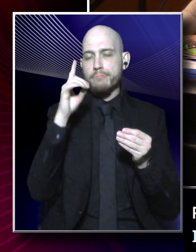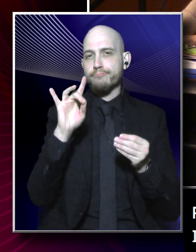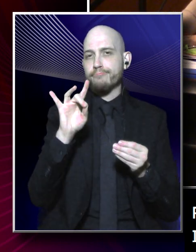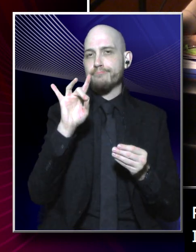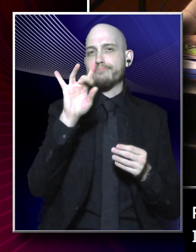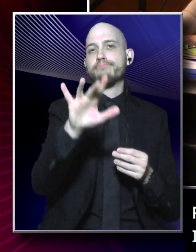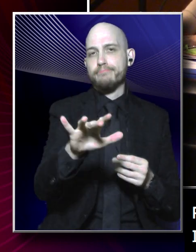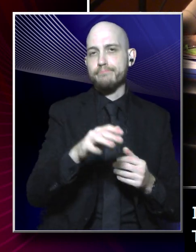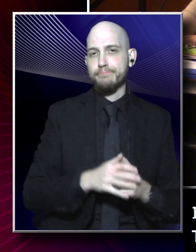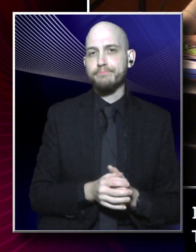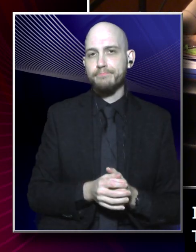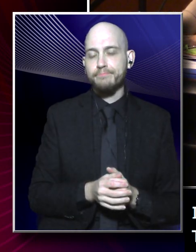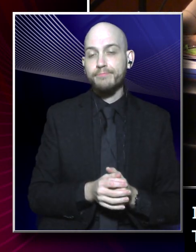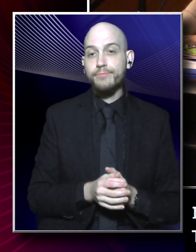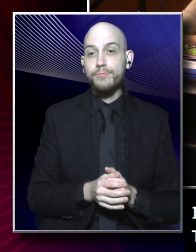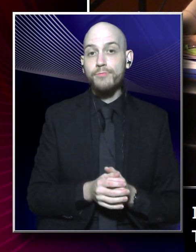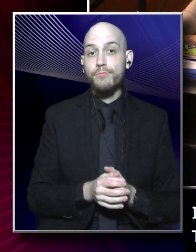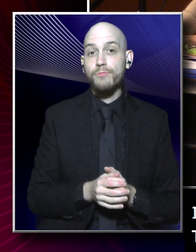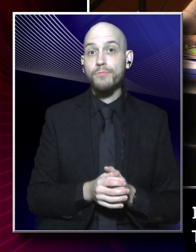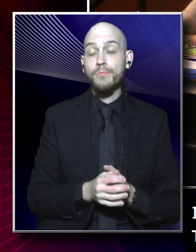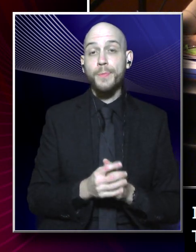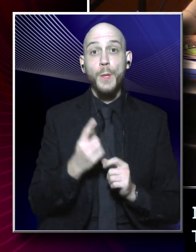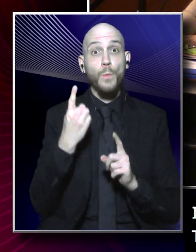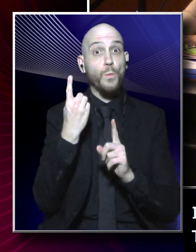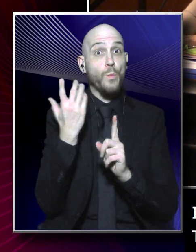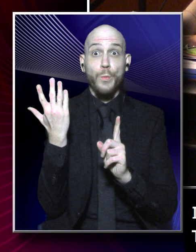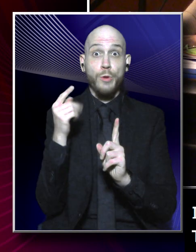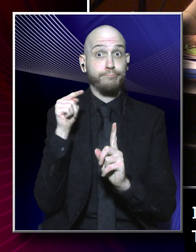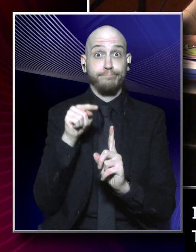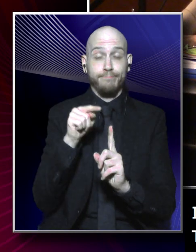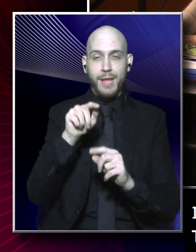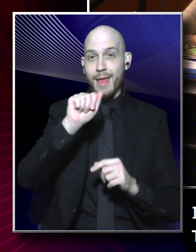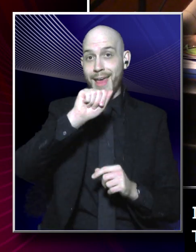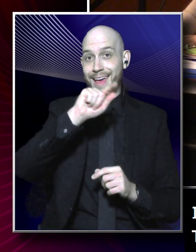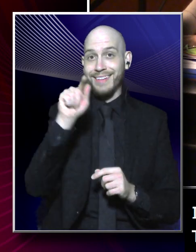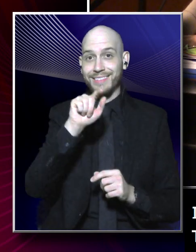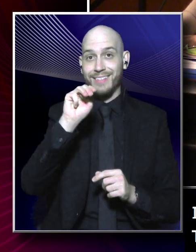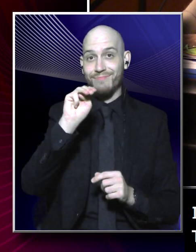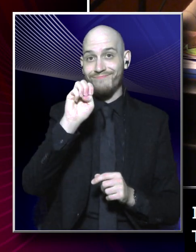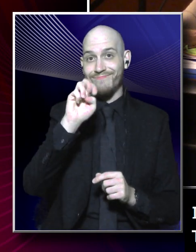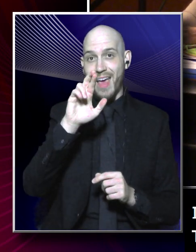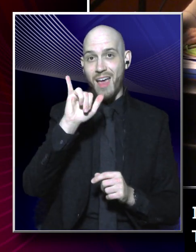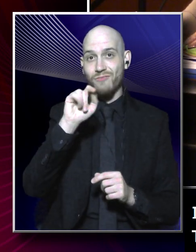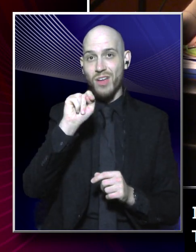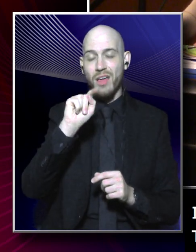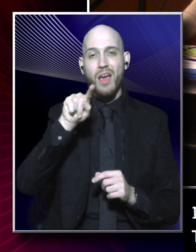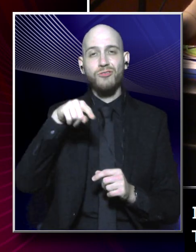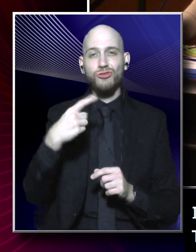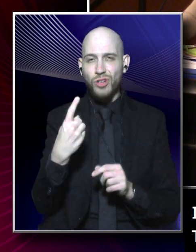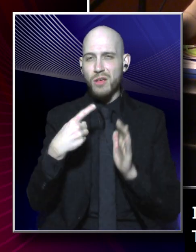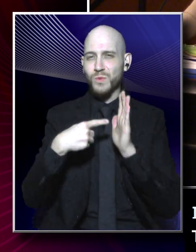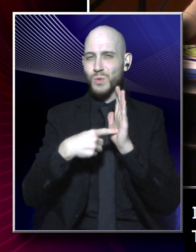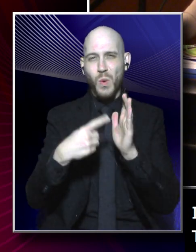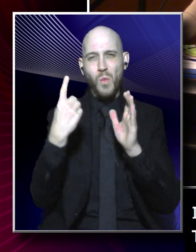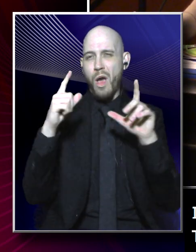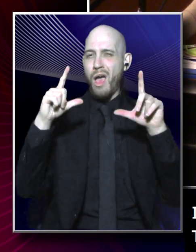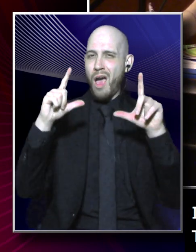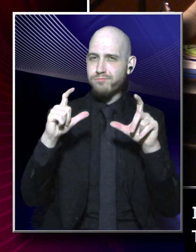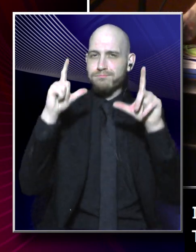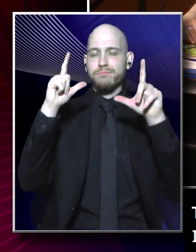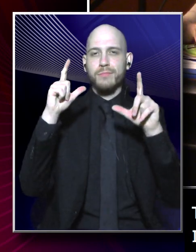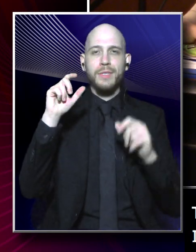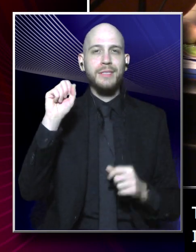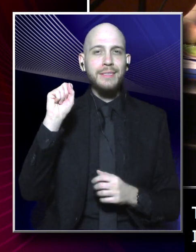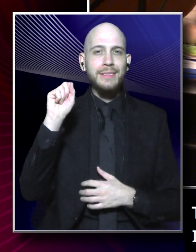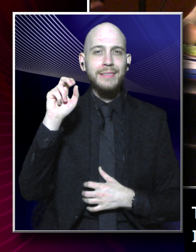that the AZ merit testing is really just a snapshot in a moment of time